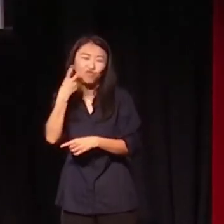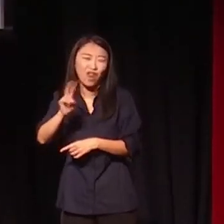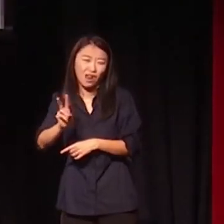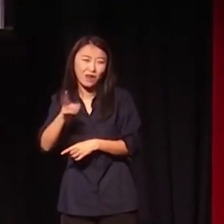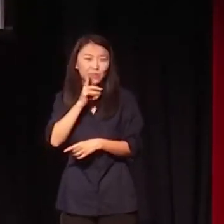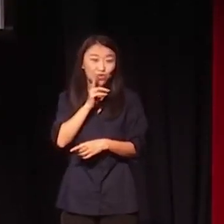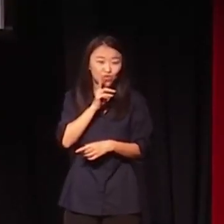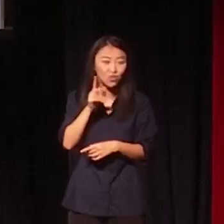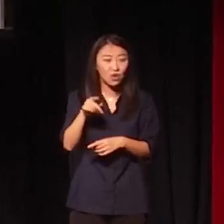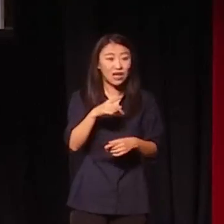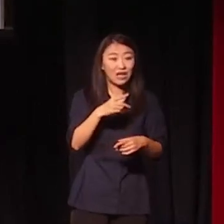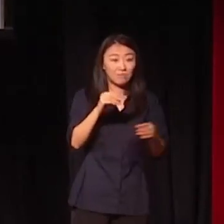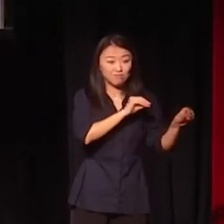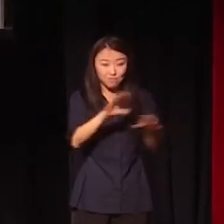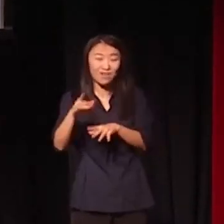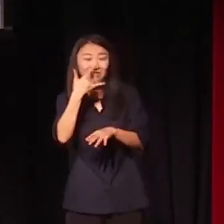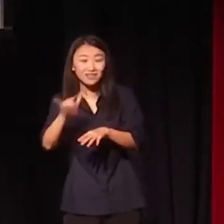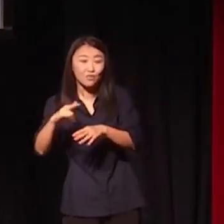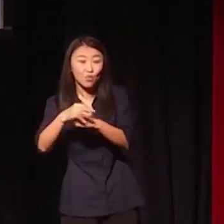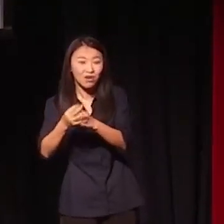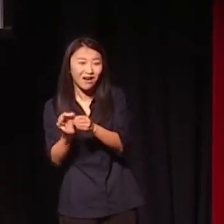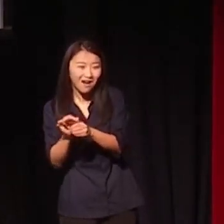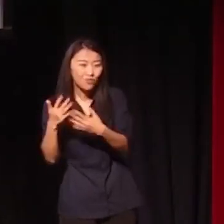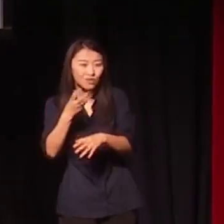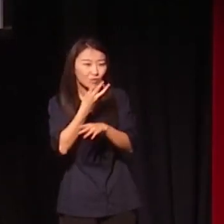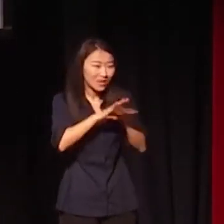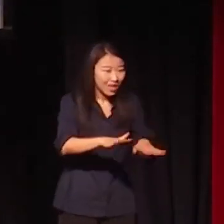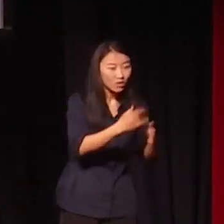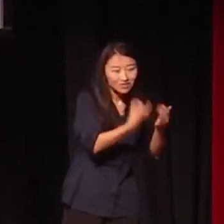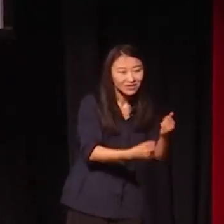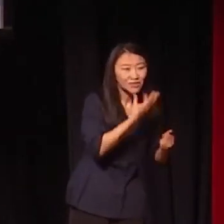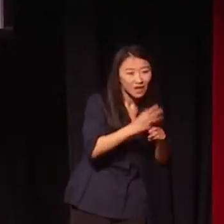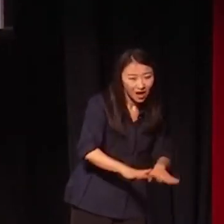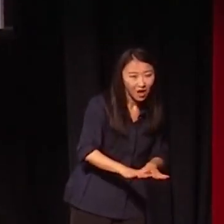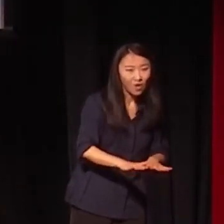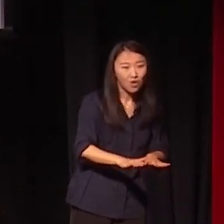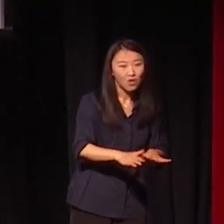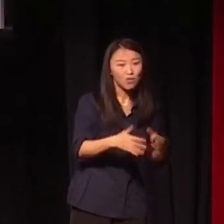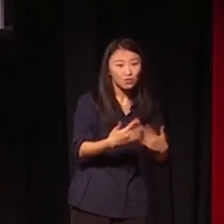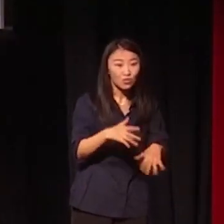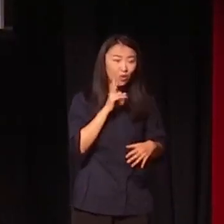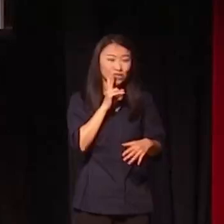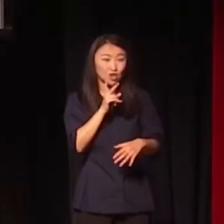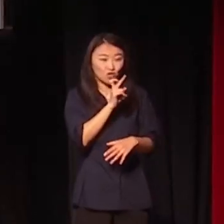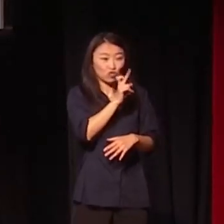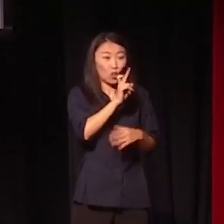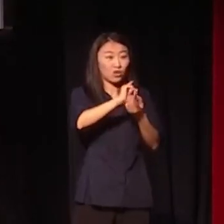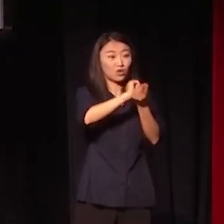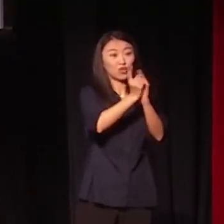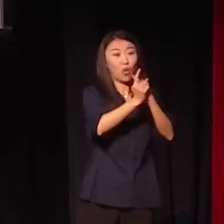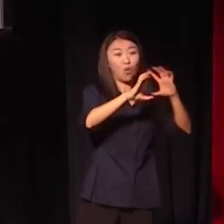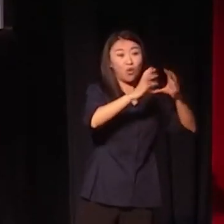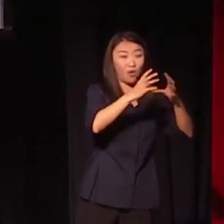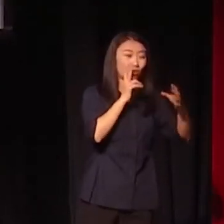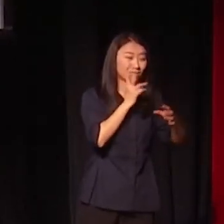got migrants who move to a country and then their children then have children, so then what you get is that middle generation that might sometimes broker between